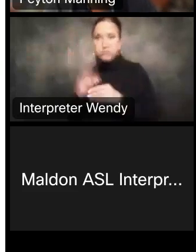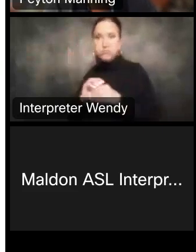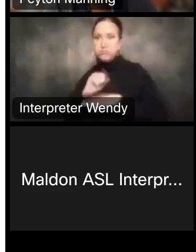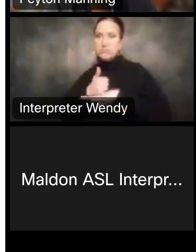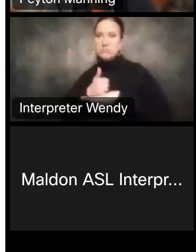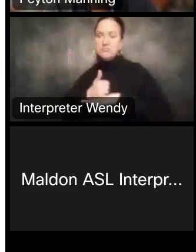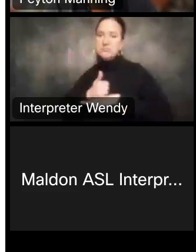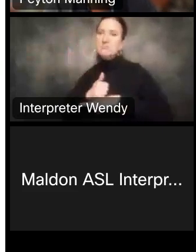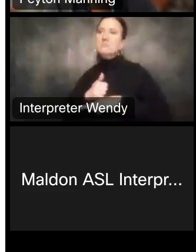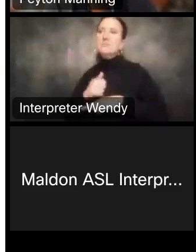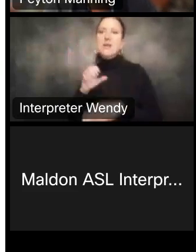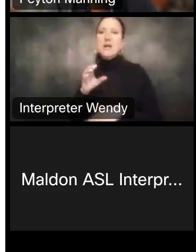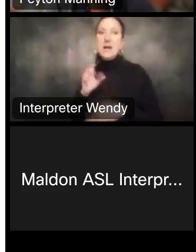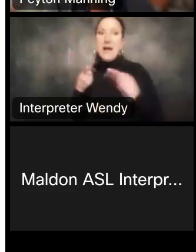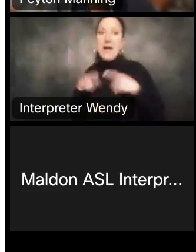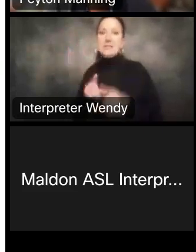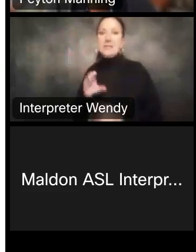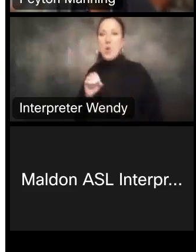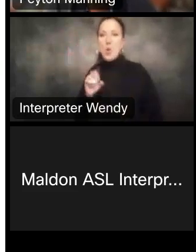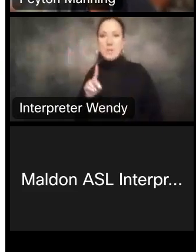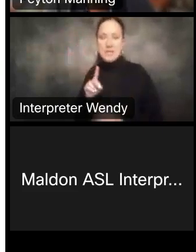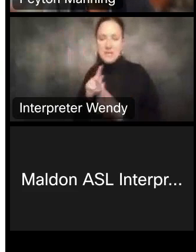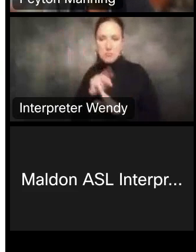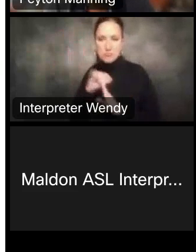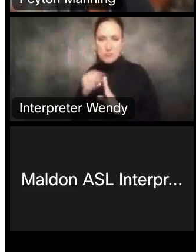the OP project moves forward, or